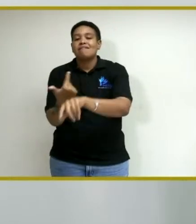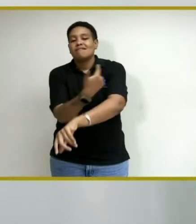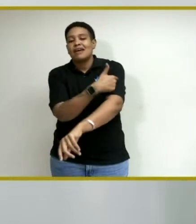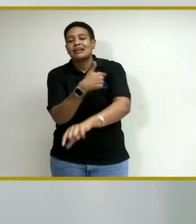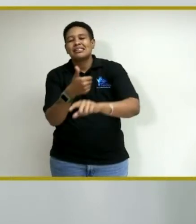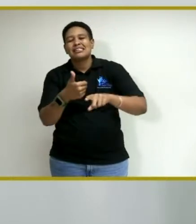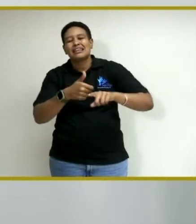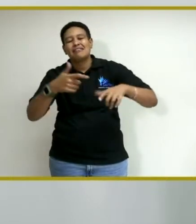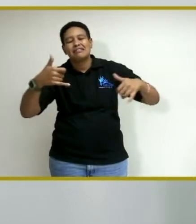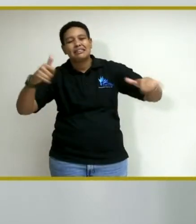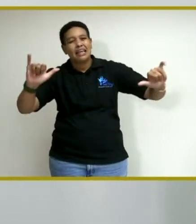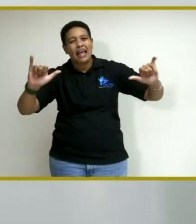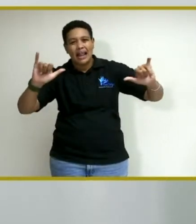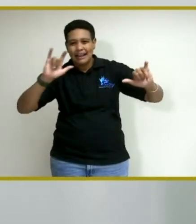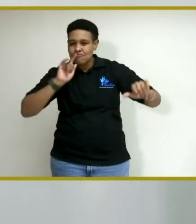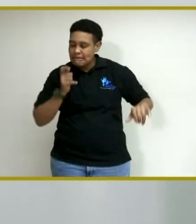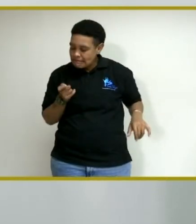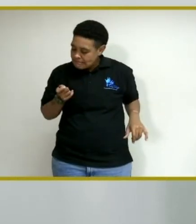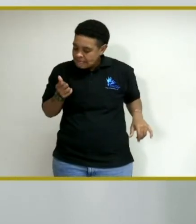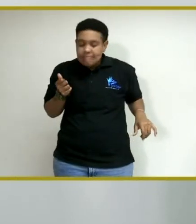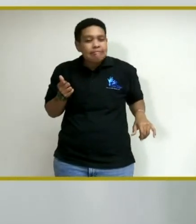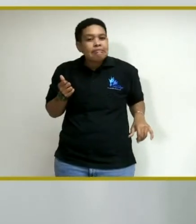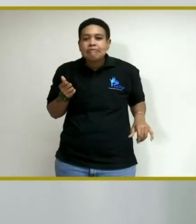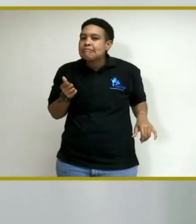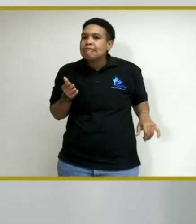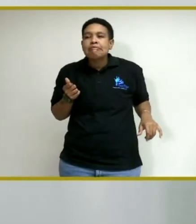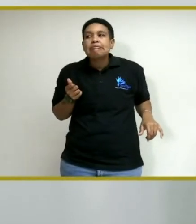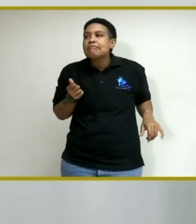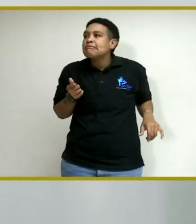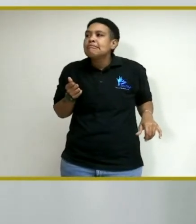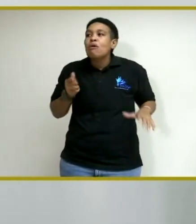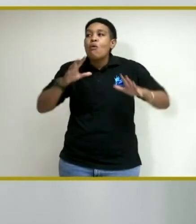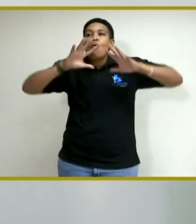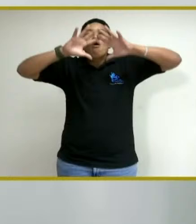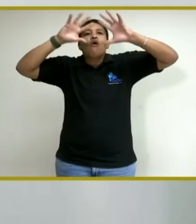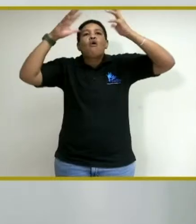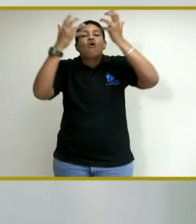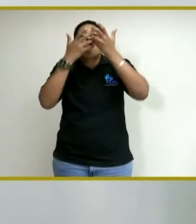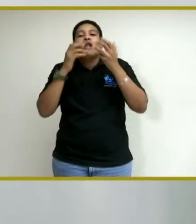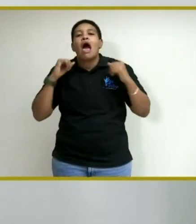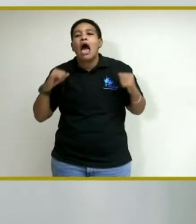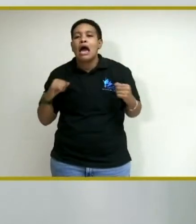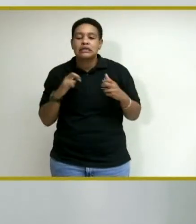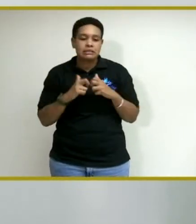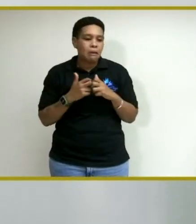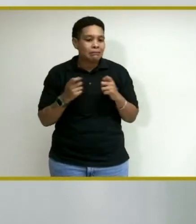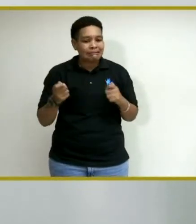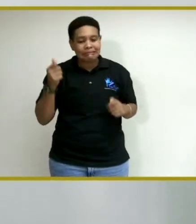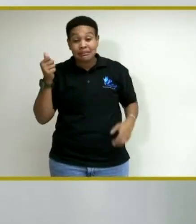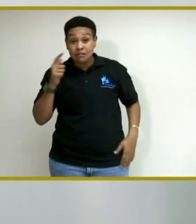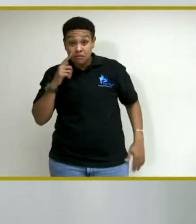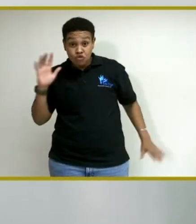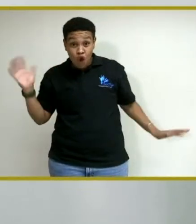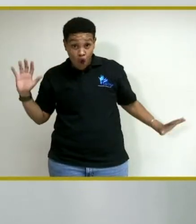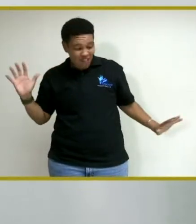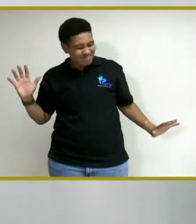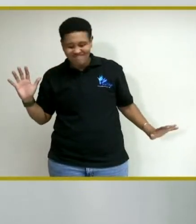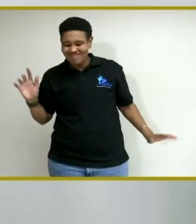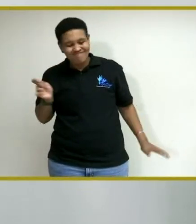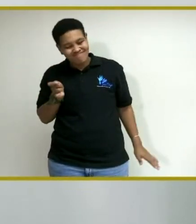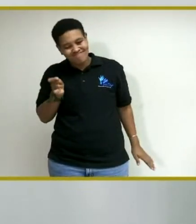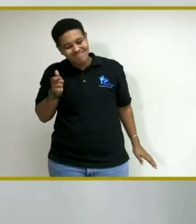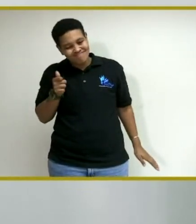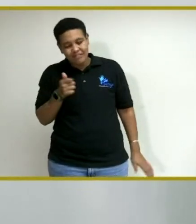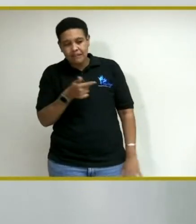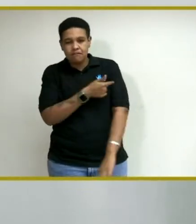are still a scarce commodity globally based on what is happening in the world, based on those who have immediate